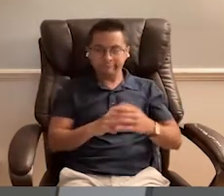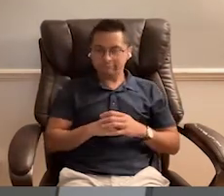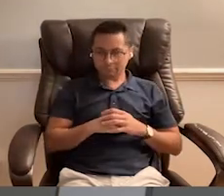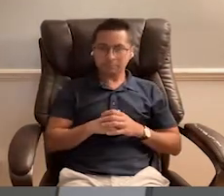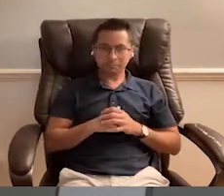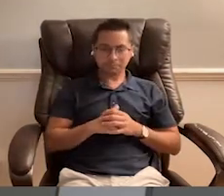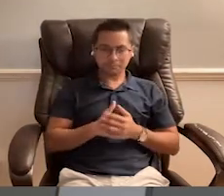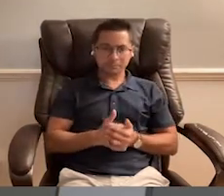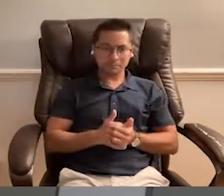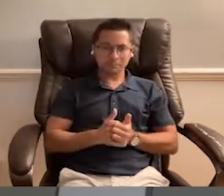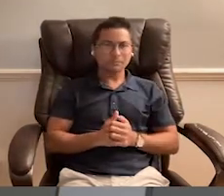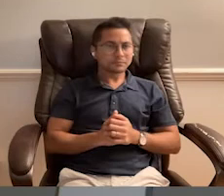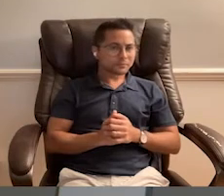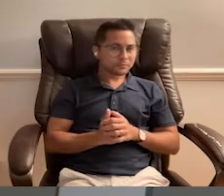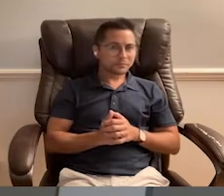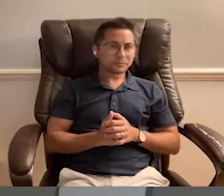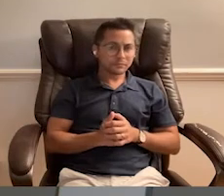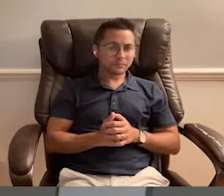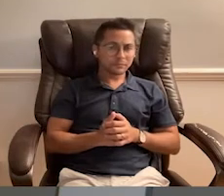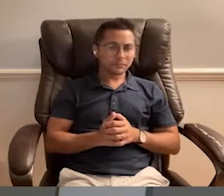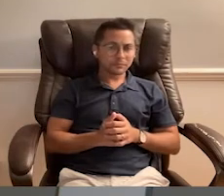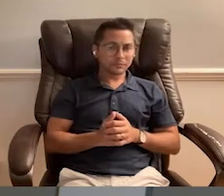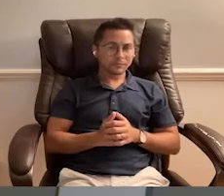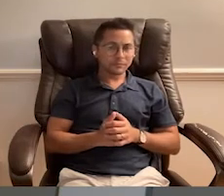application must be signed by their parents.